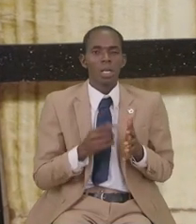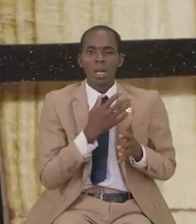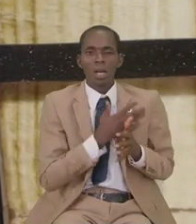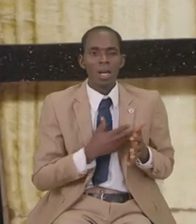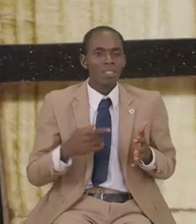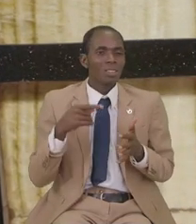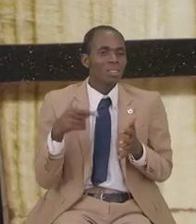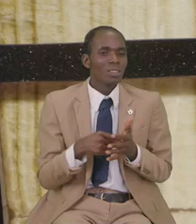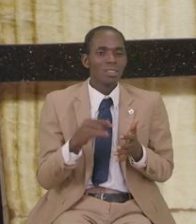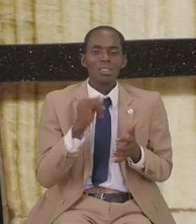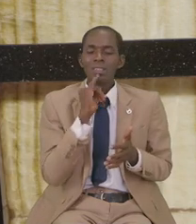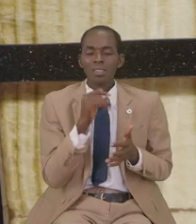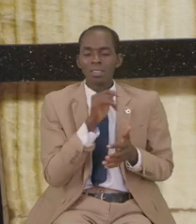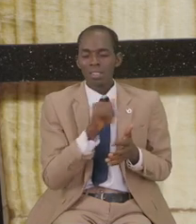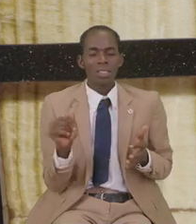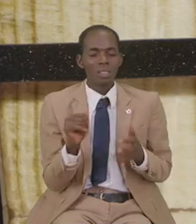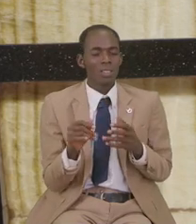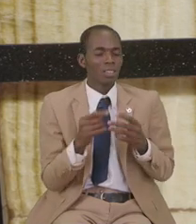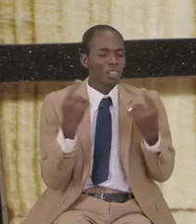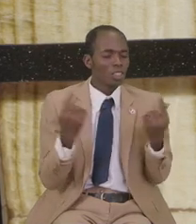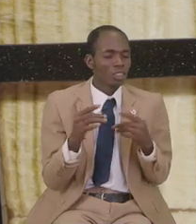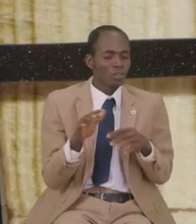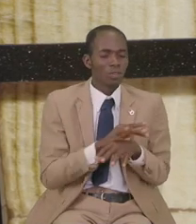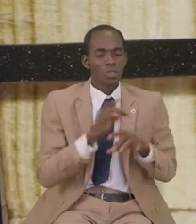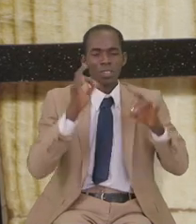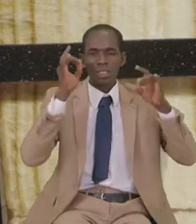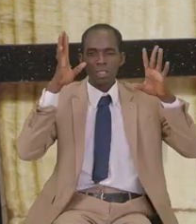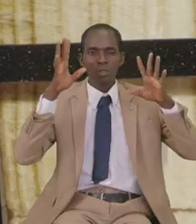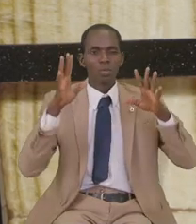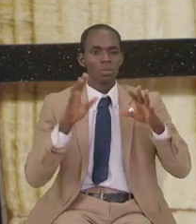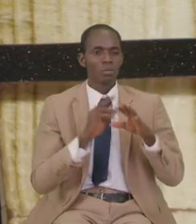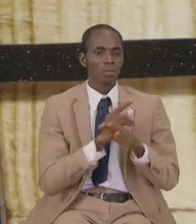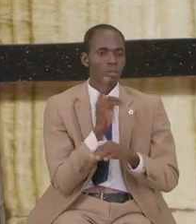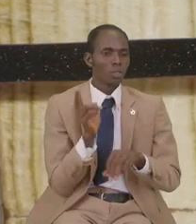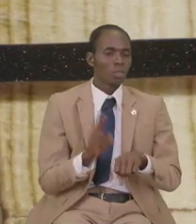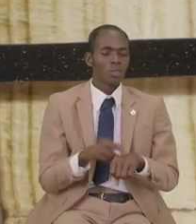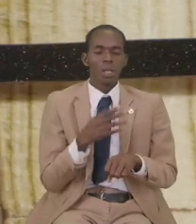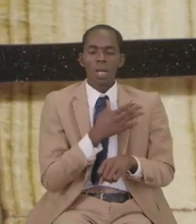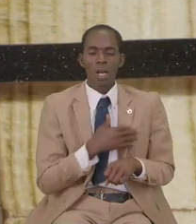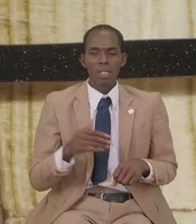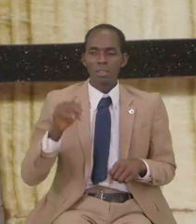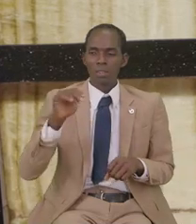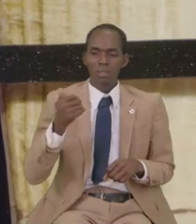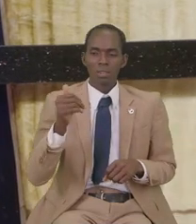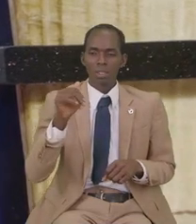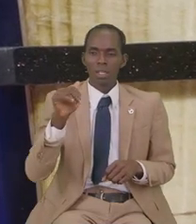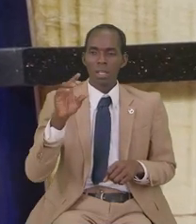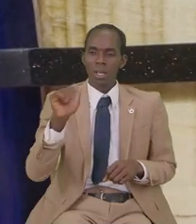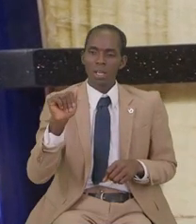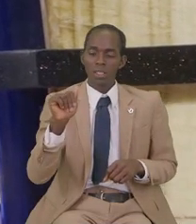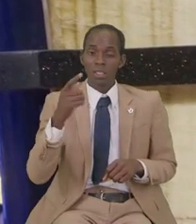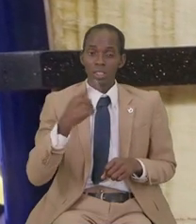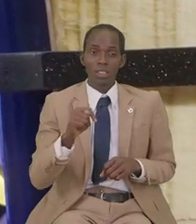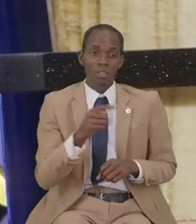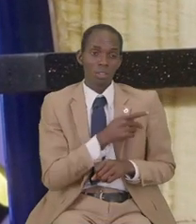sinful, terrible nation. And Nebuchadnezzar is an idol worshiper. At least they thought, we are still worshiping